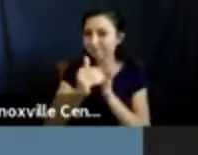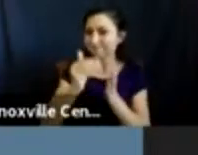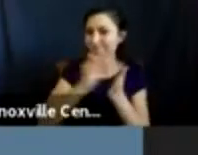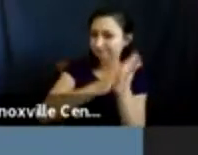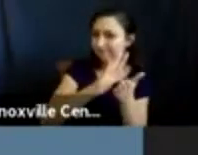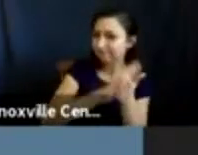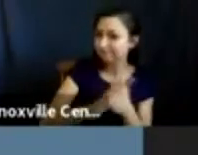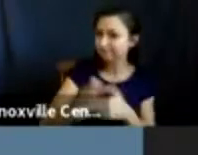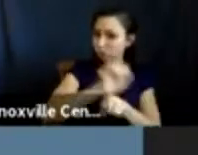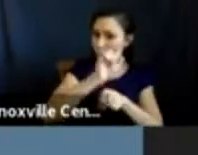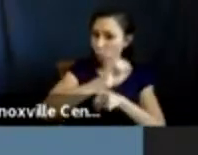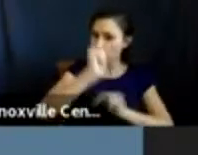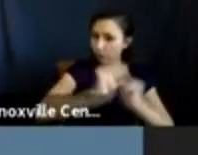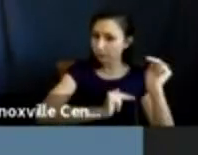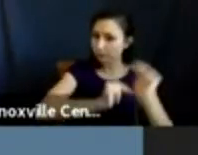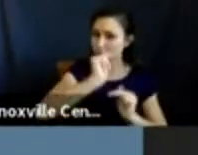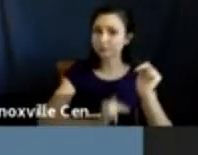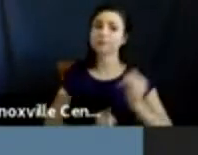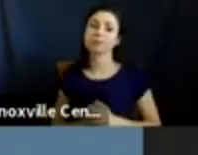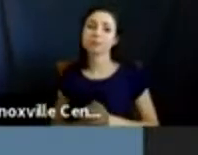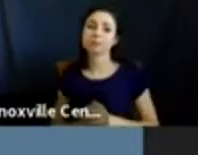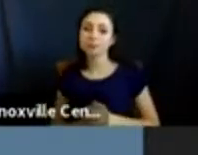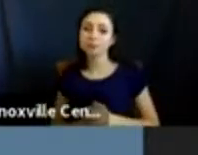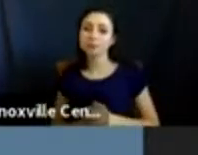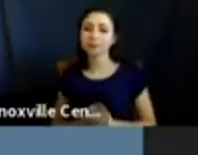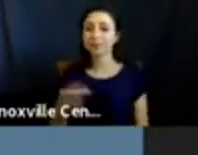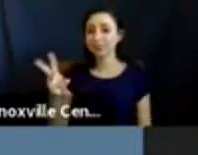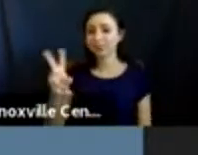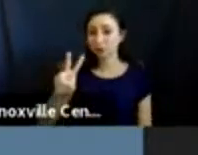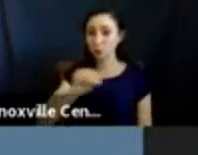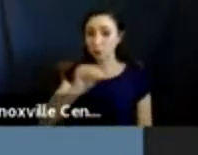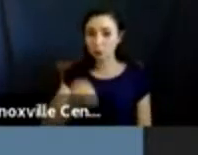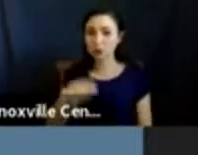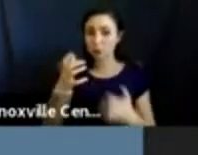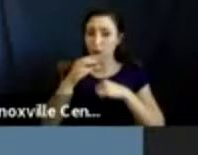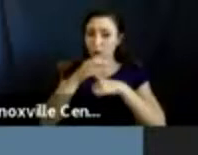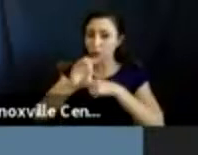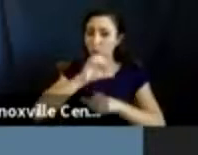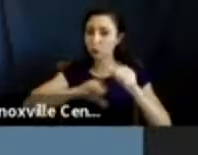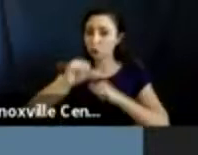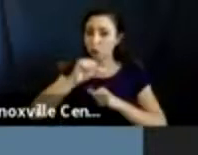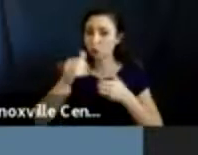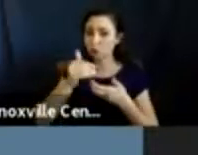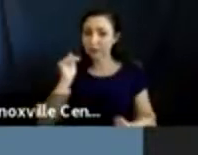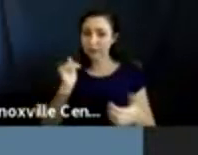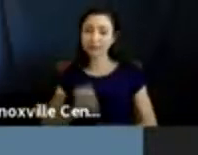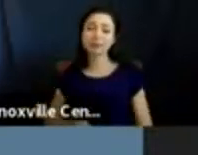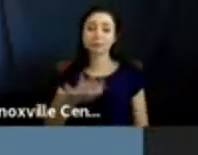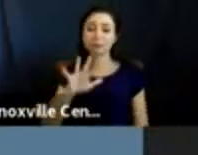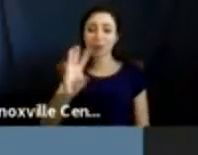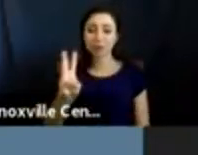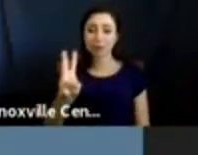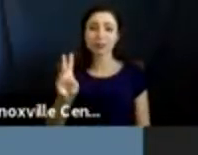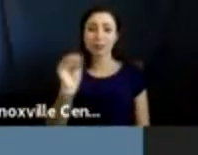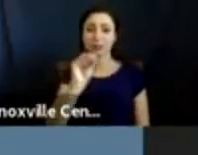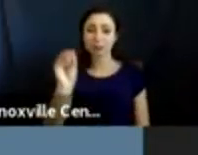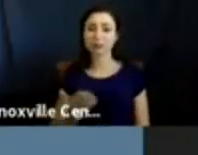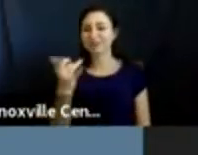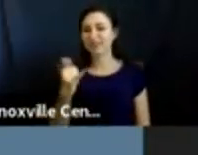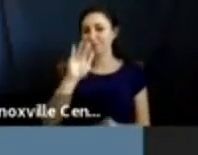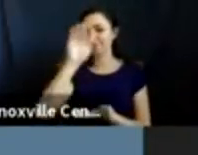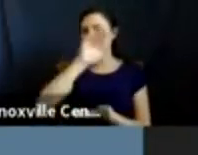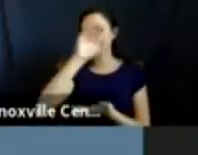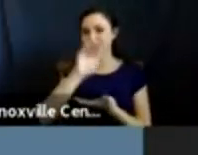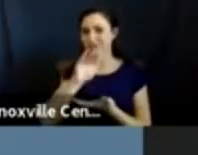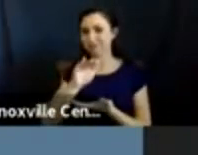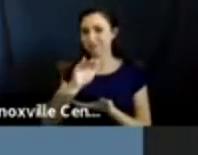62% would like businesses to enforce social distancing amongst customers of that business. 56%, now we're kind of dropping down into just